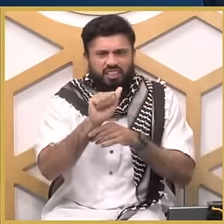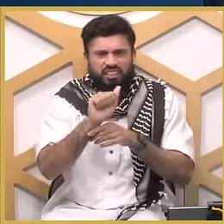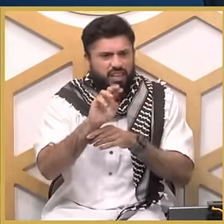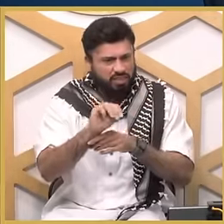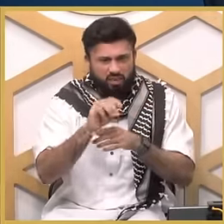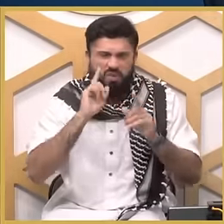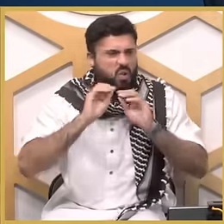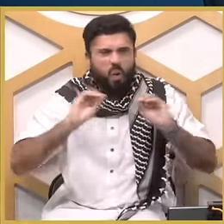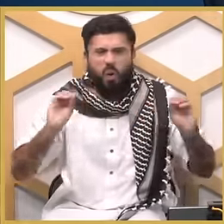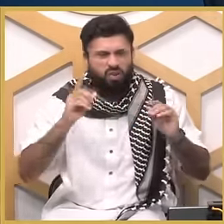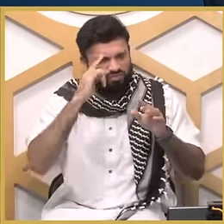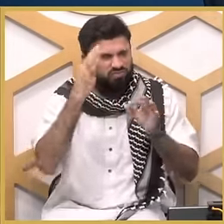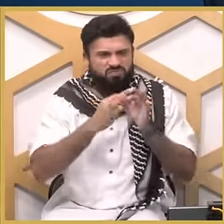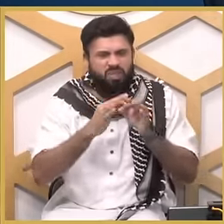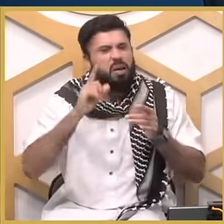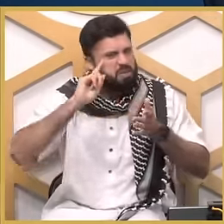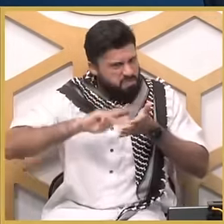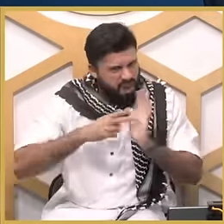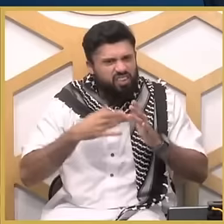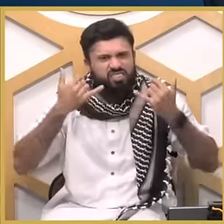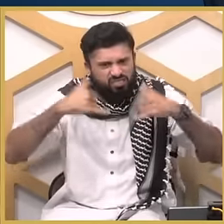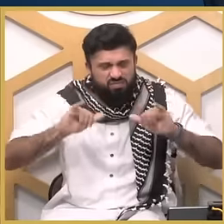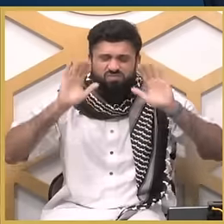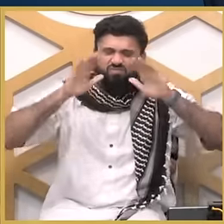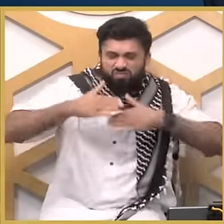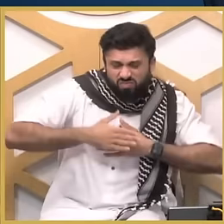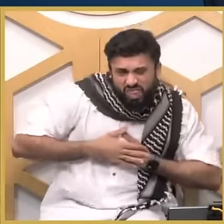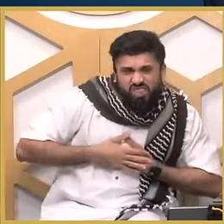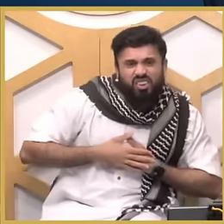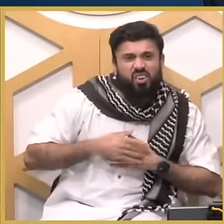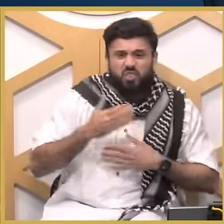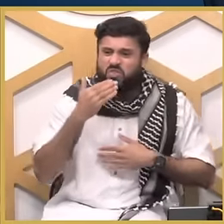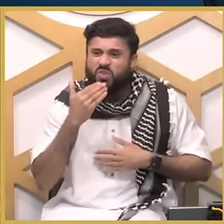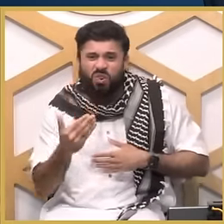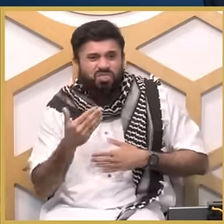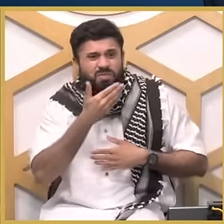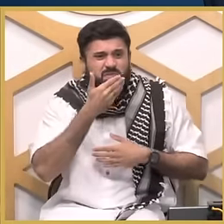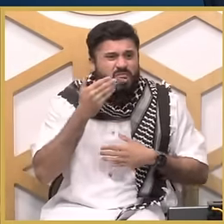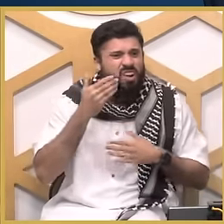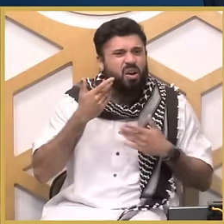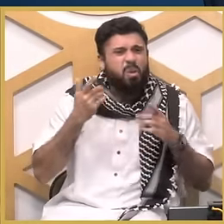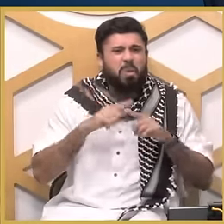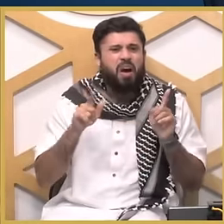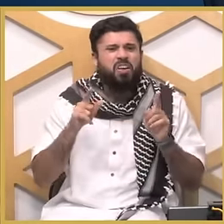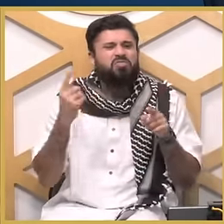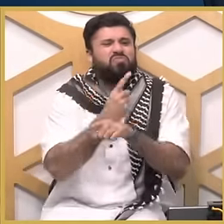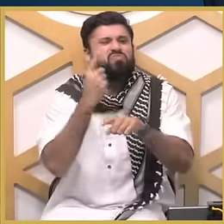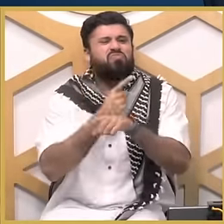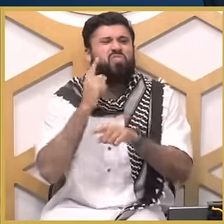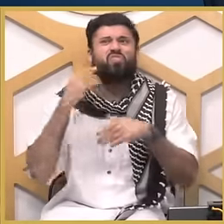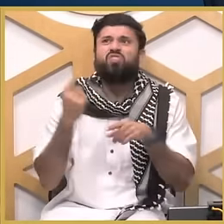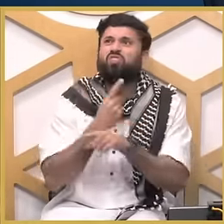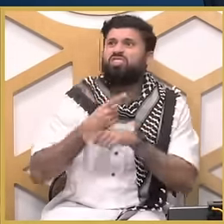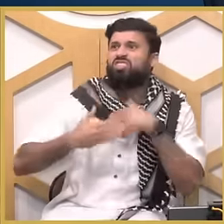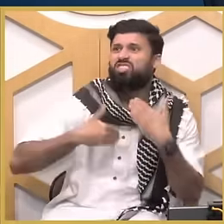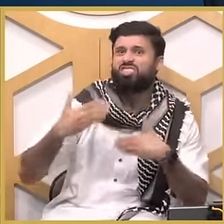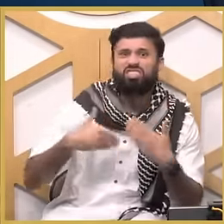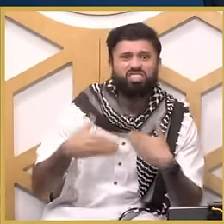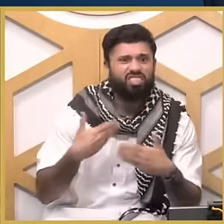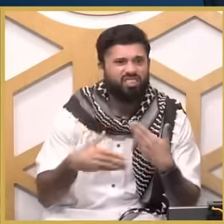You don't savor the sweetness of iman anymore. You're only doing it out of duty, out of obligation, and it becomes hard